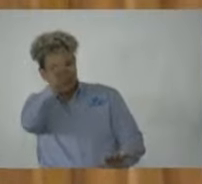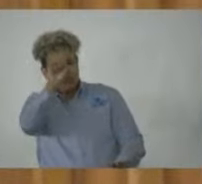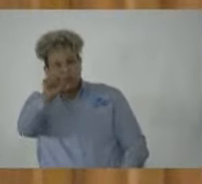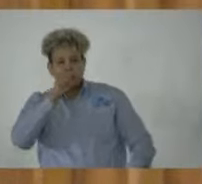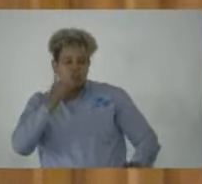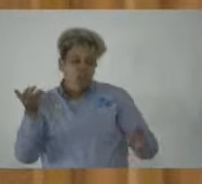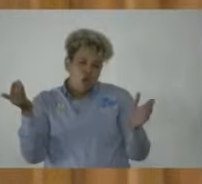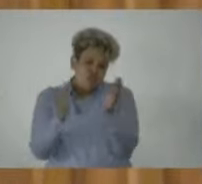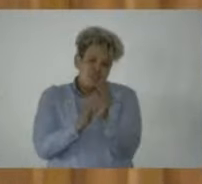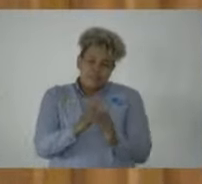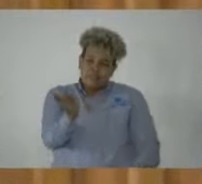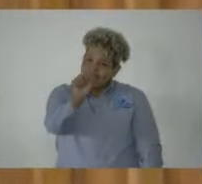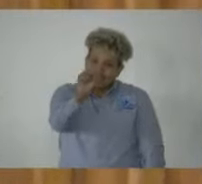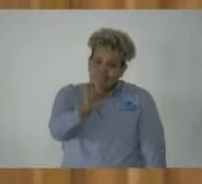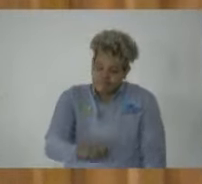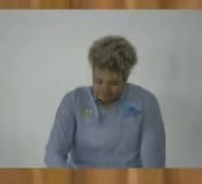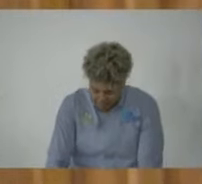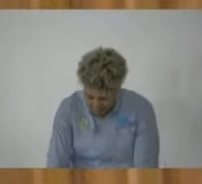repeated.